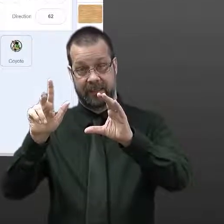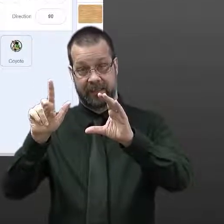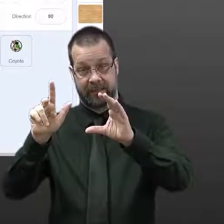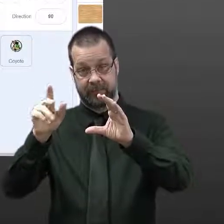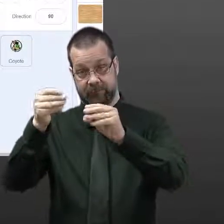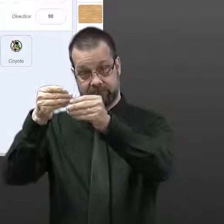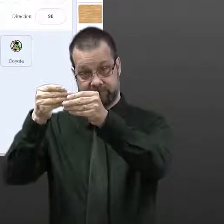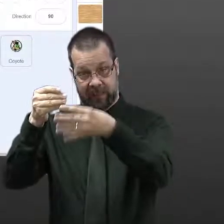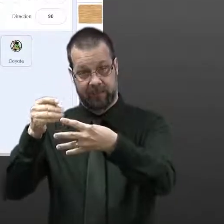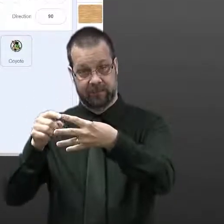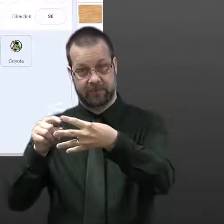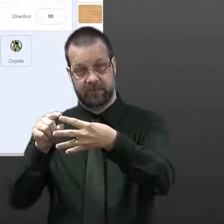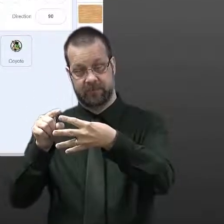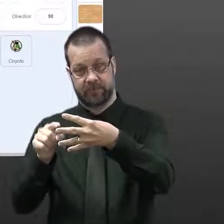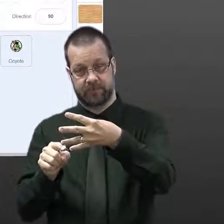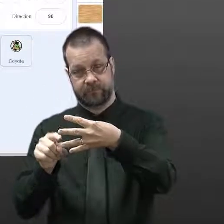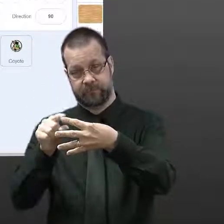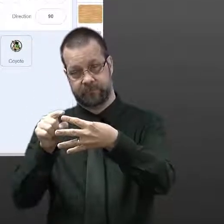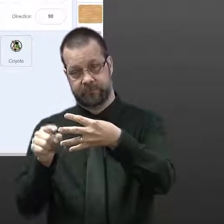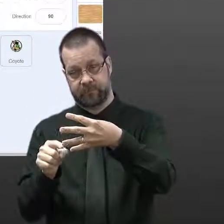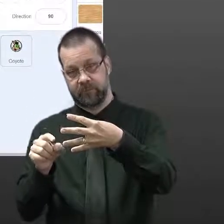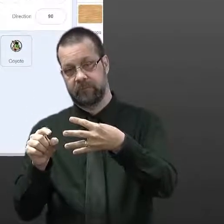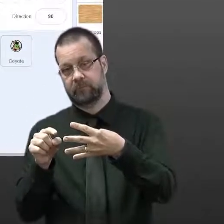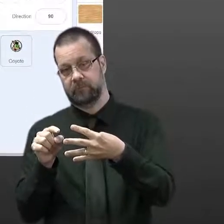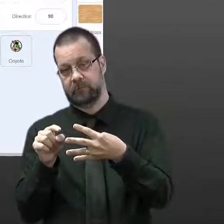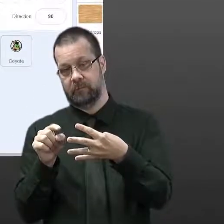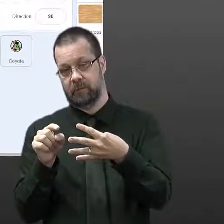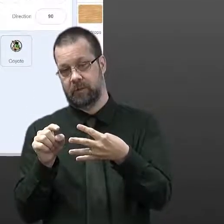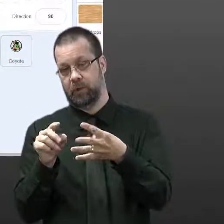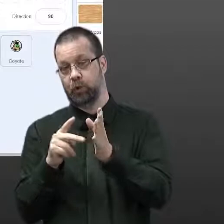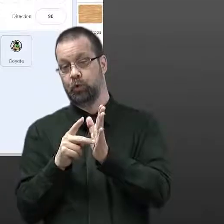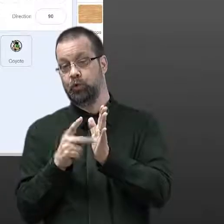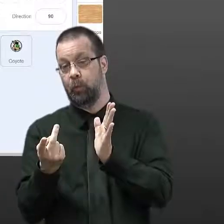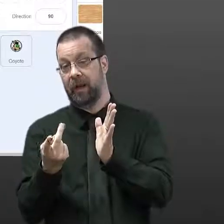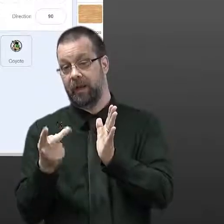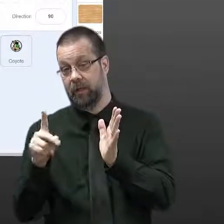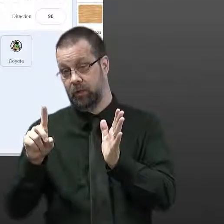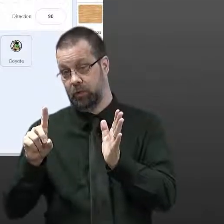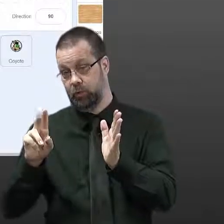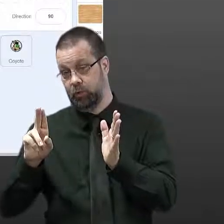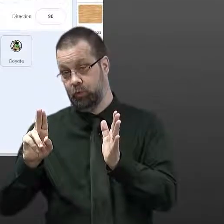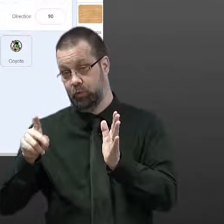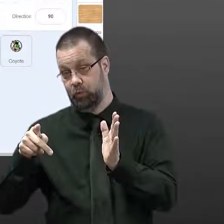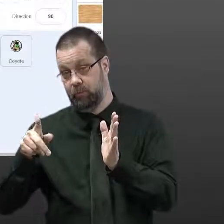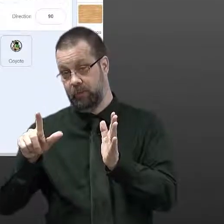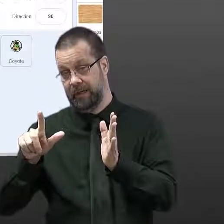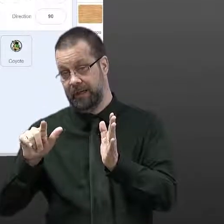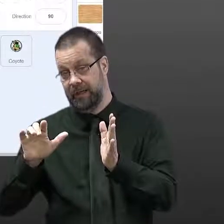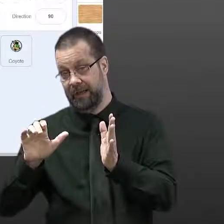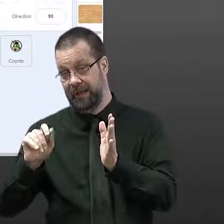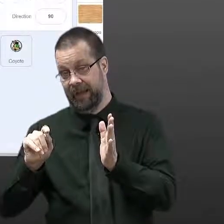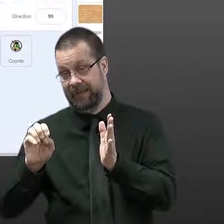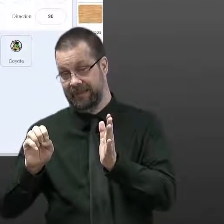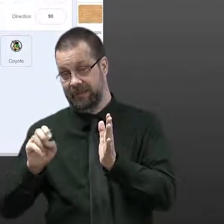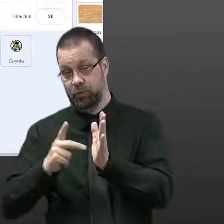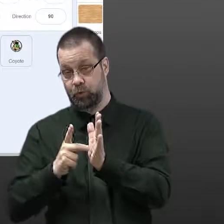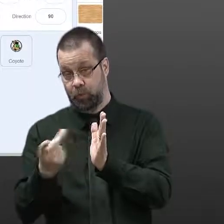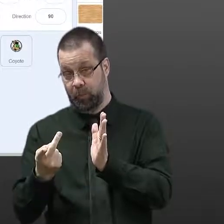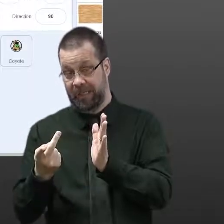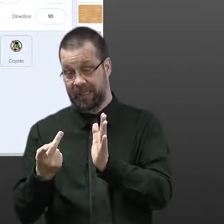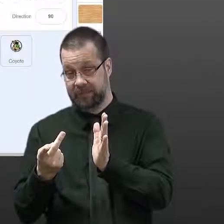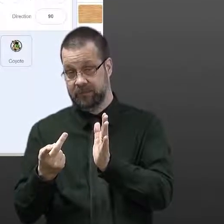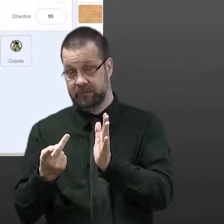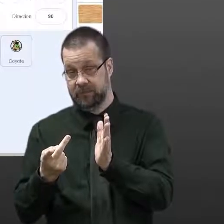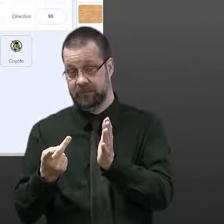the equal sign on it and click on the option duplicate from the right